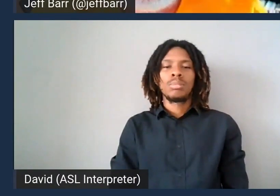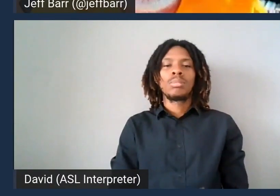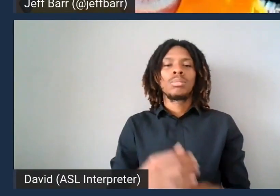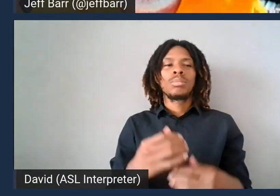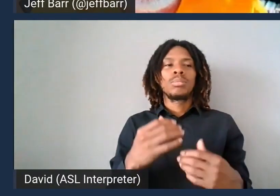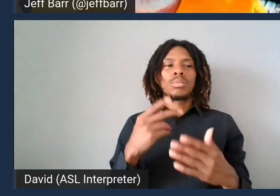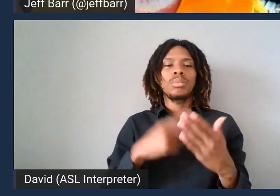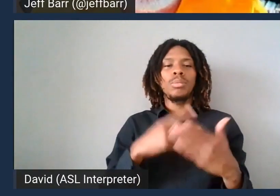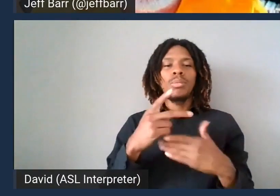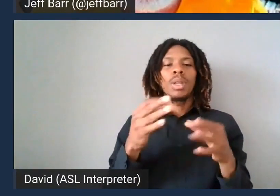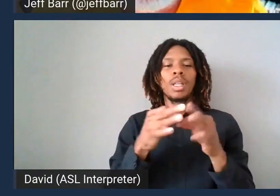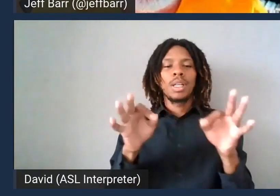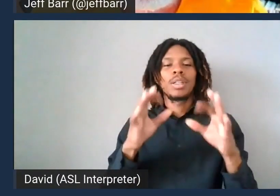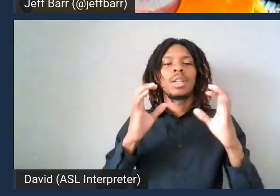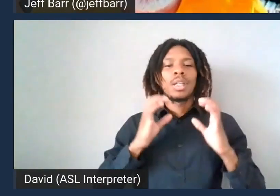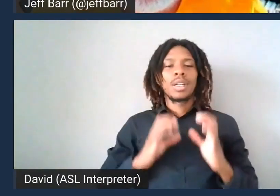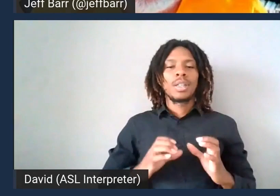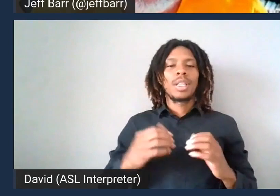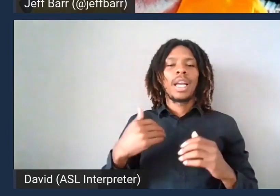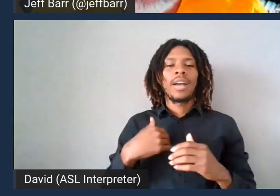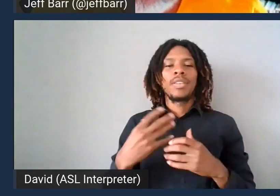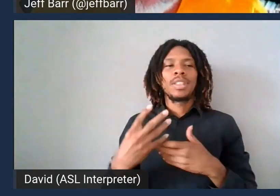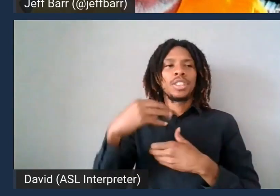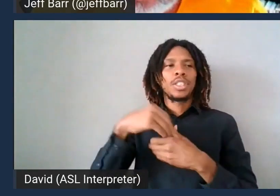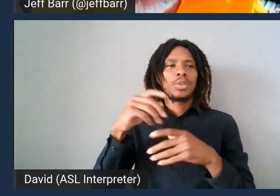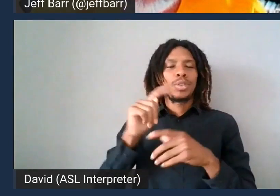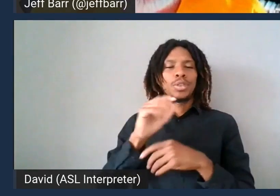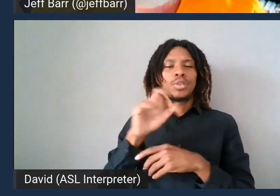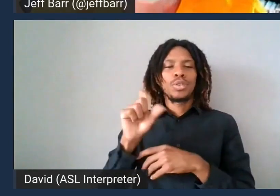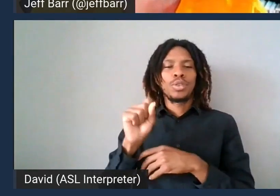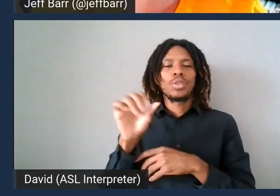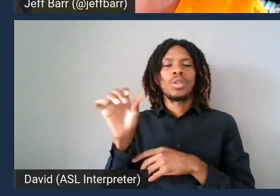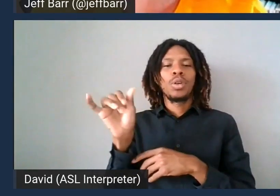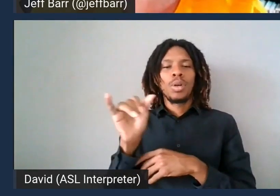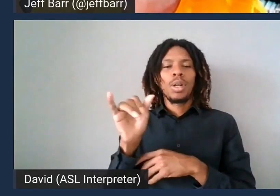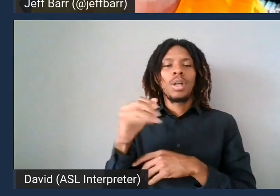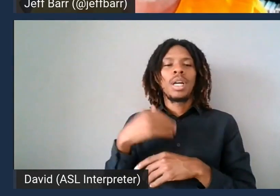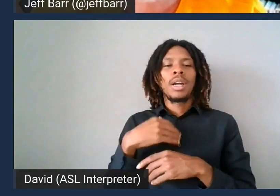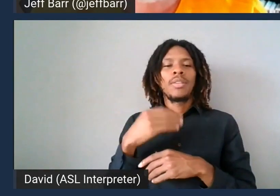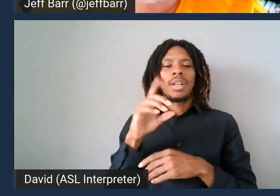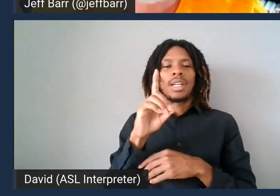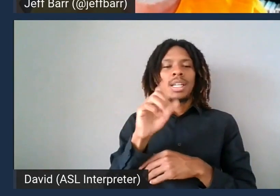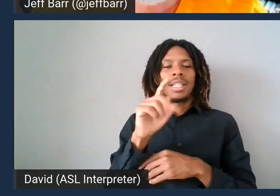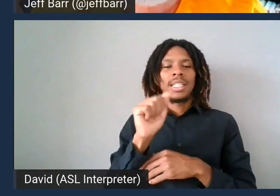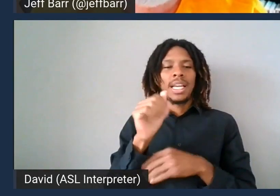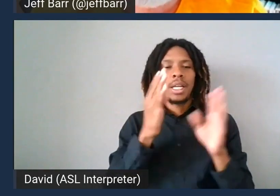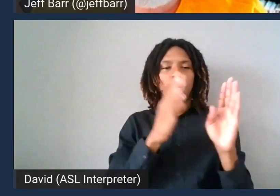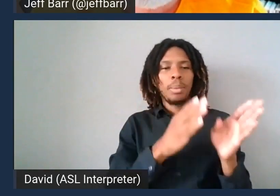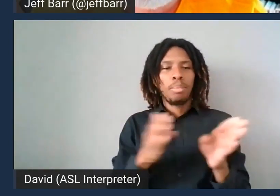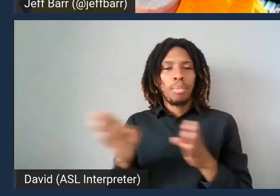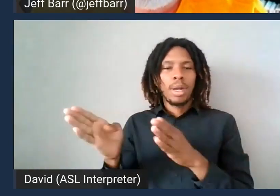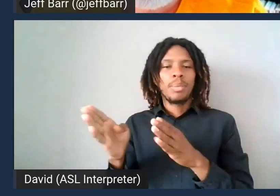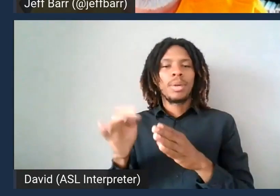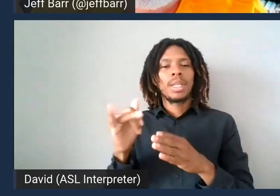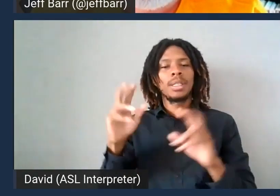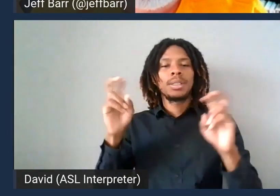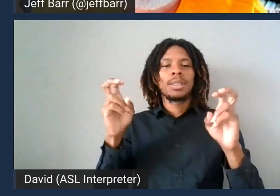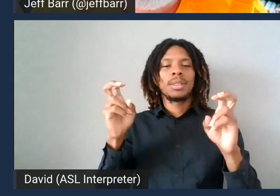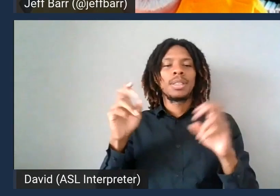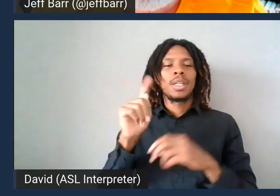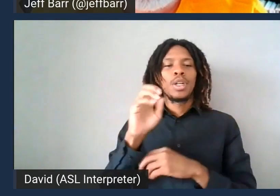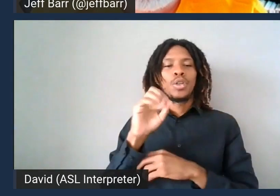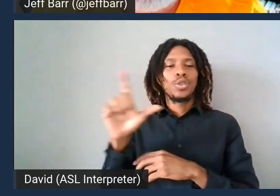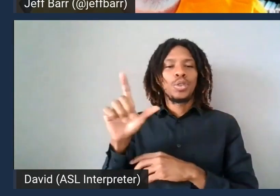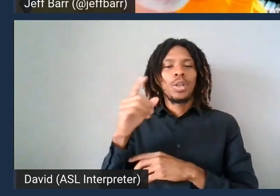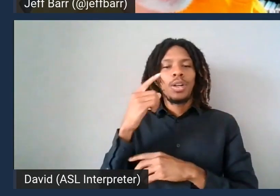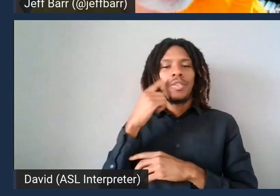clients. And then there are ingestion tools as well. And we're investing in Data Prepper. And that's going to be sort of the tool